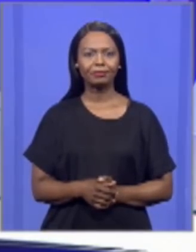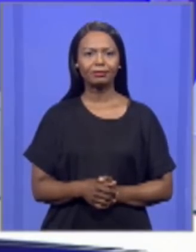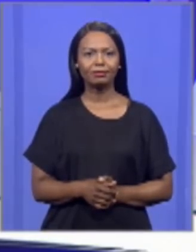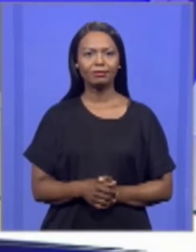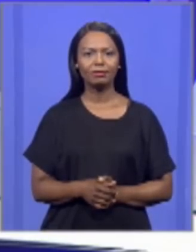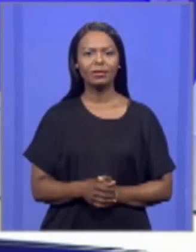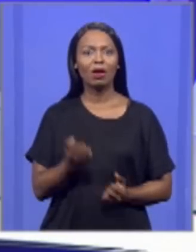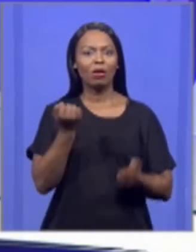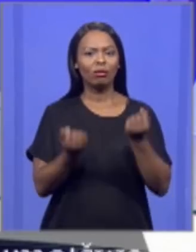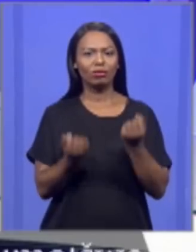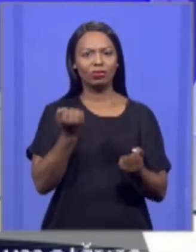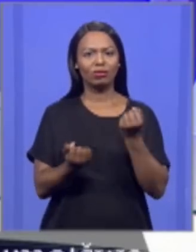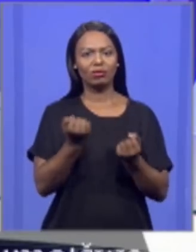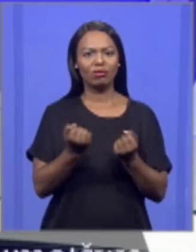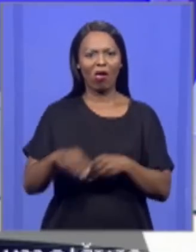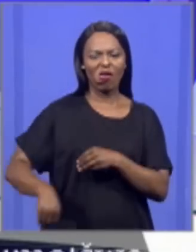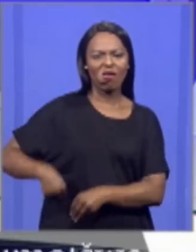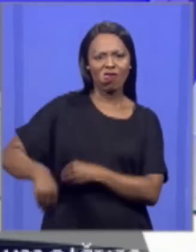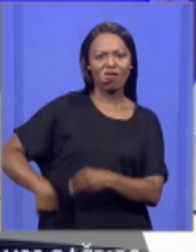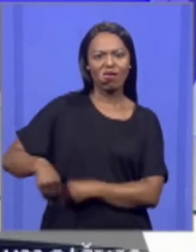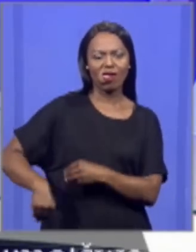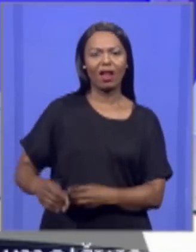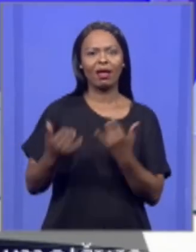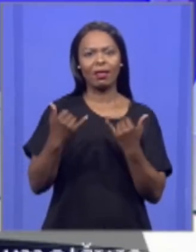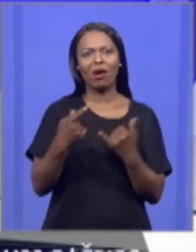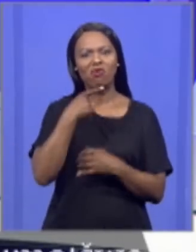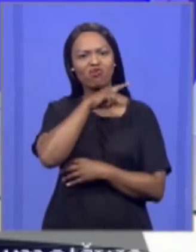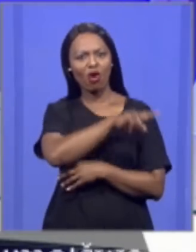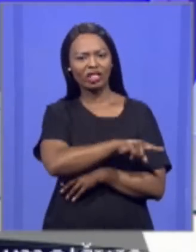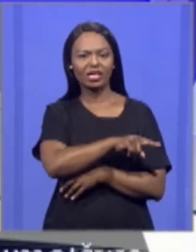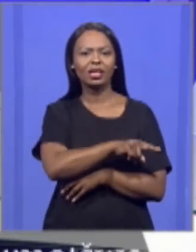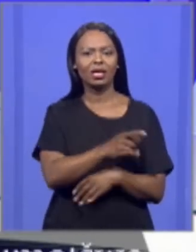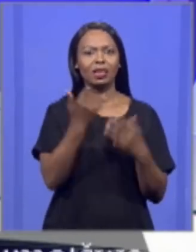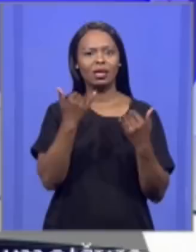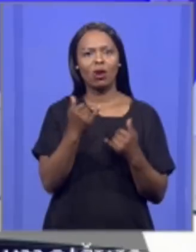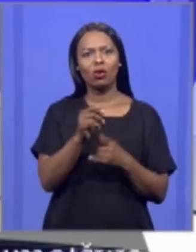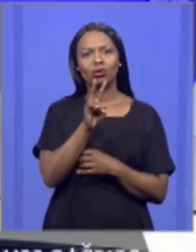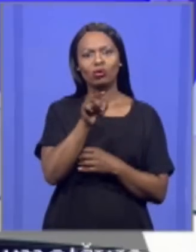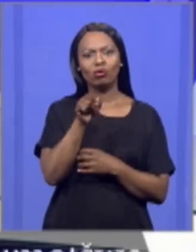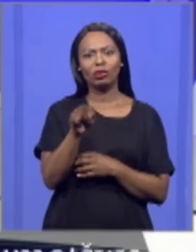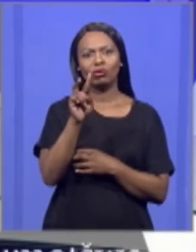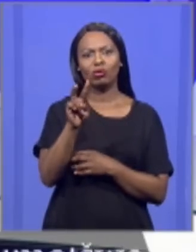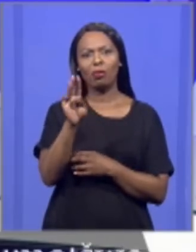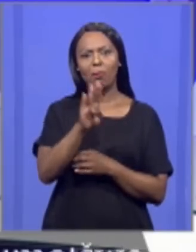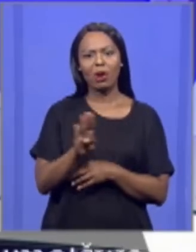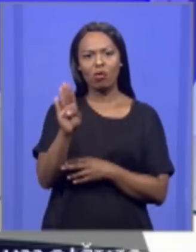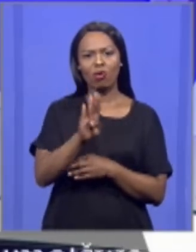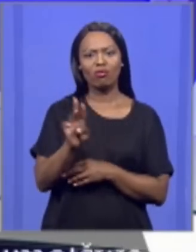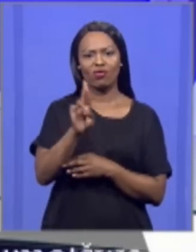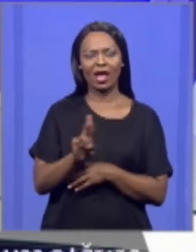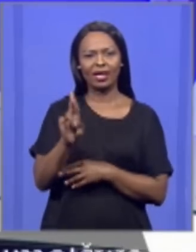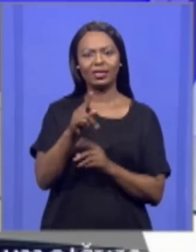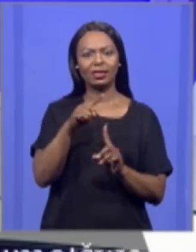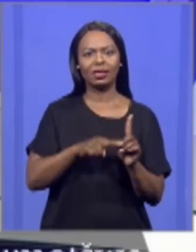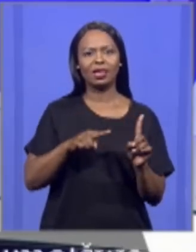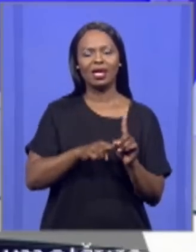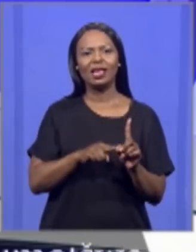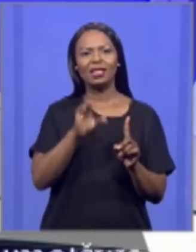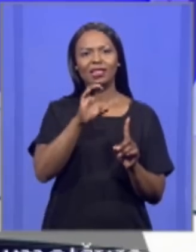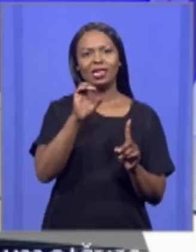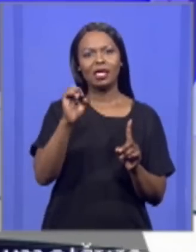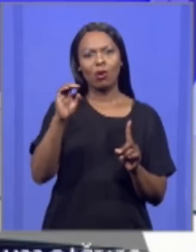Molato wa bofora le bomenetša wa diranta tše dibilione tše pedi fegelwana pedi kgatlhanong le mohlankedi phetiši wa peleng